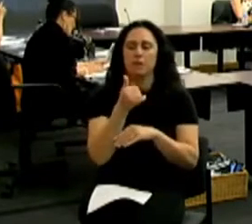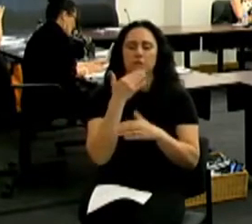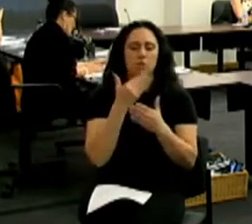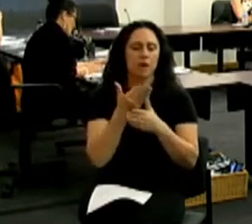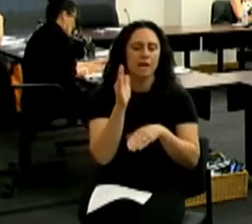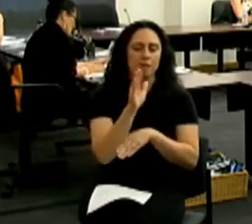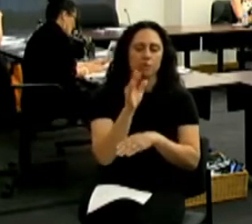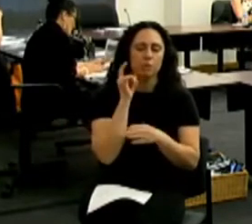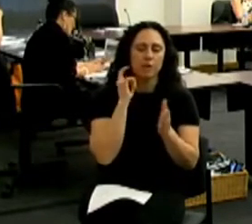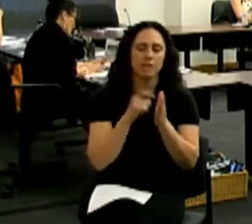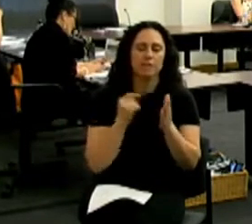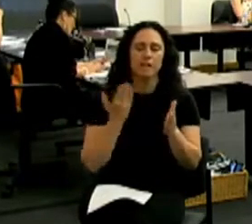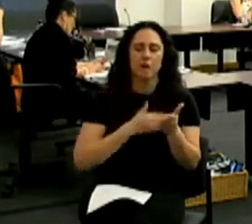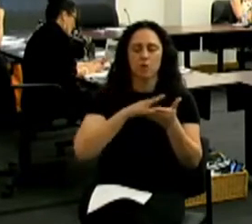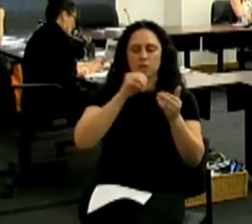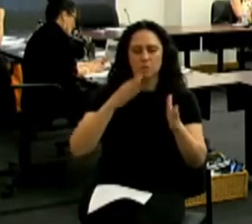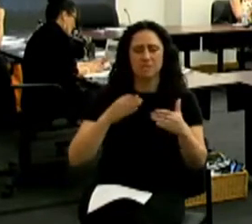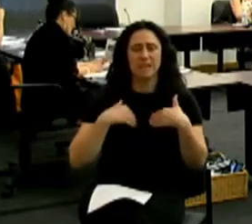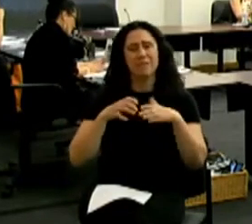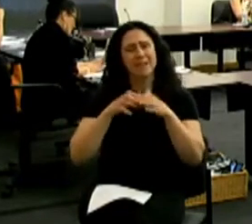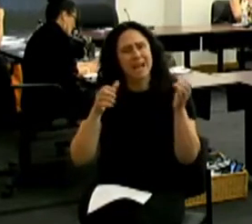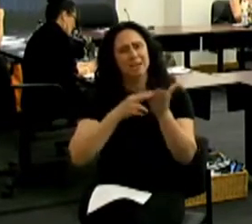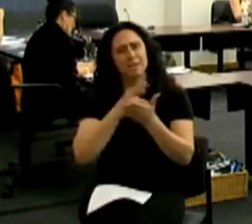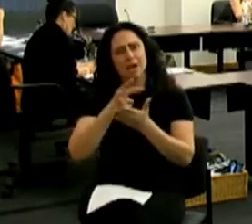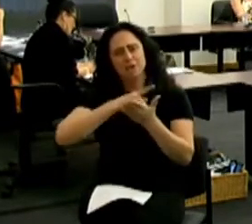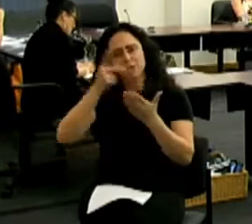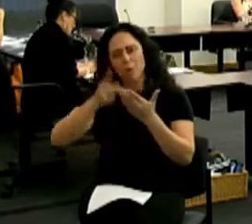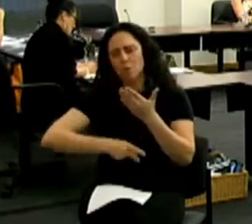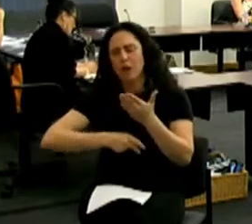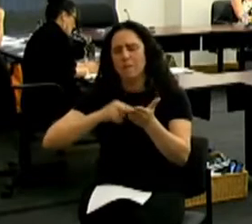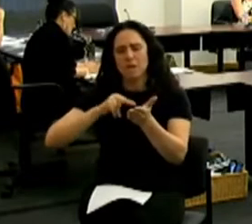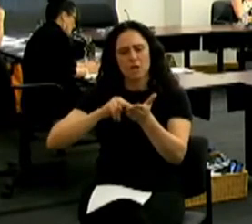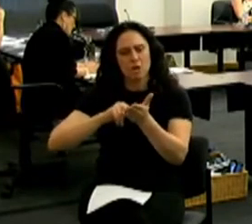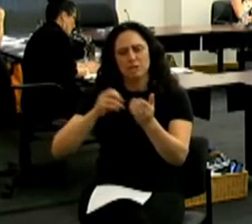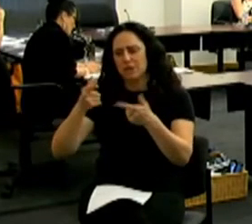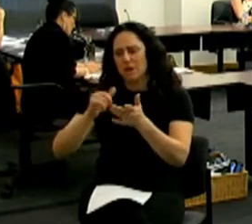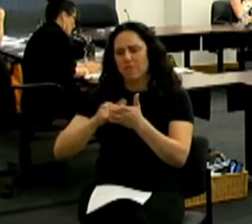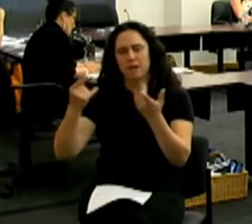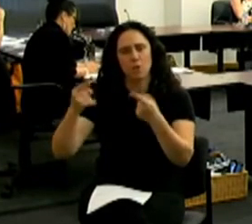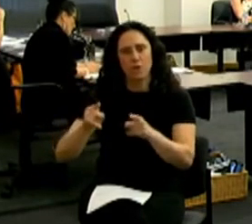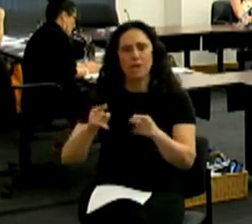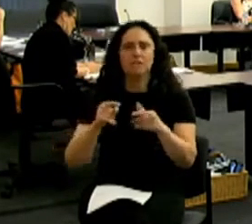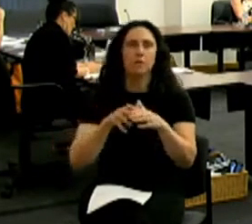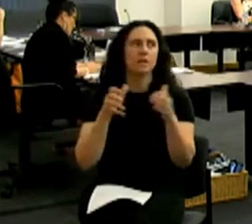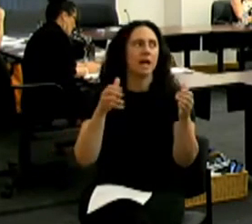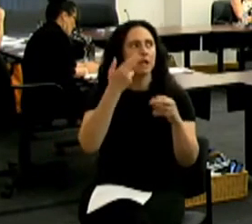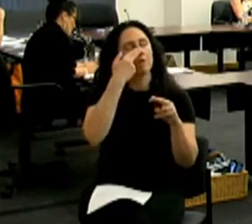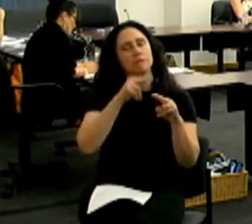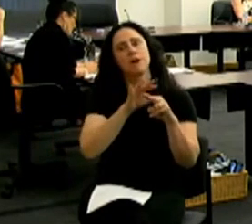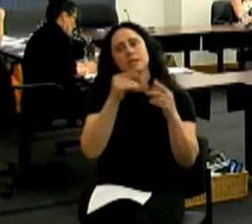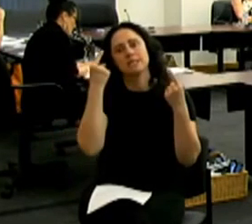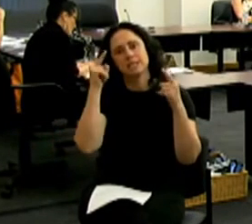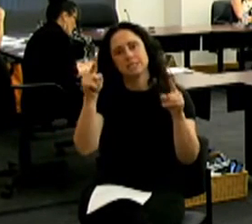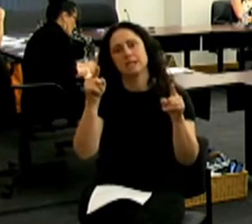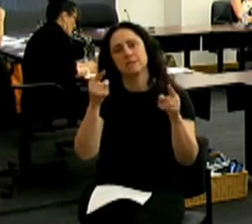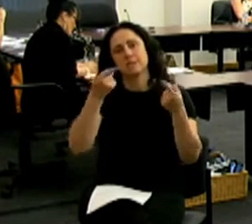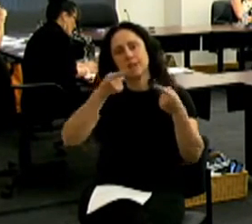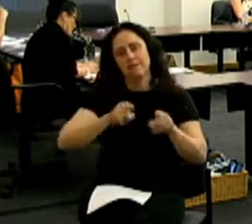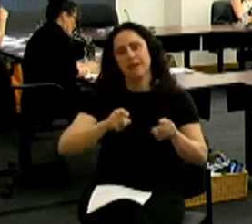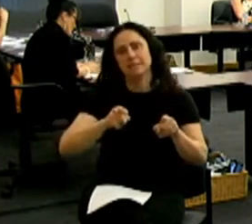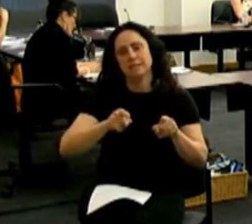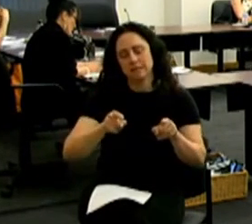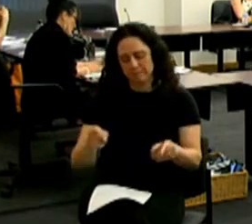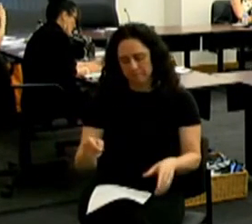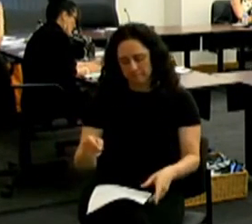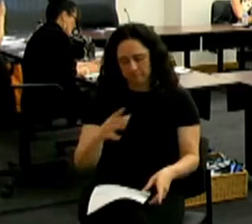afternoon recognizing our students. We have a lot of honors programs, nursing pinning and all that going on. So a lot of fun and successful events